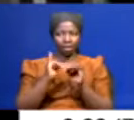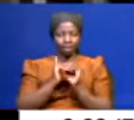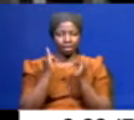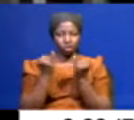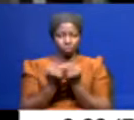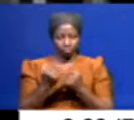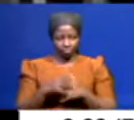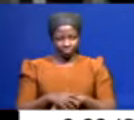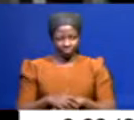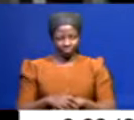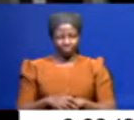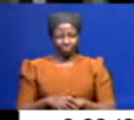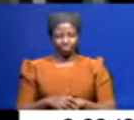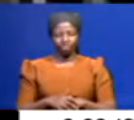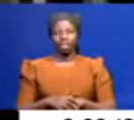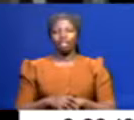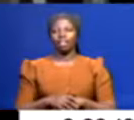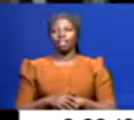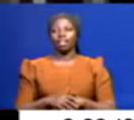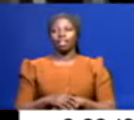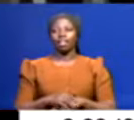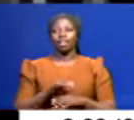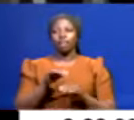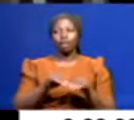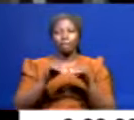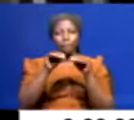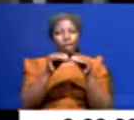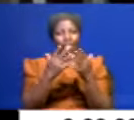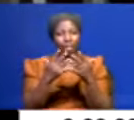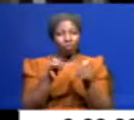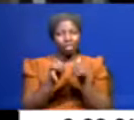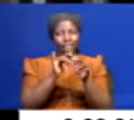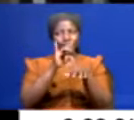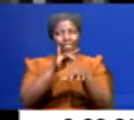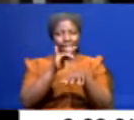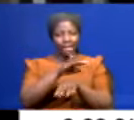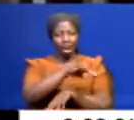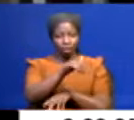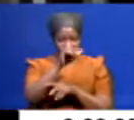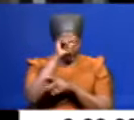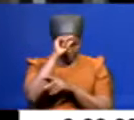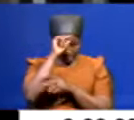affect counties, governments, without consultations of counties.